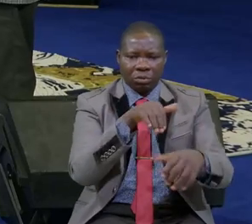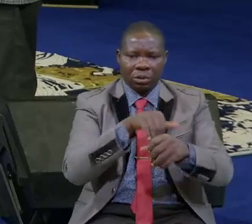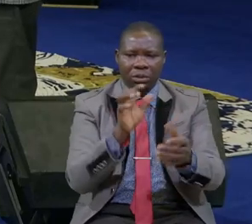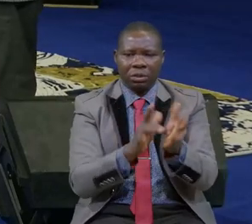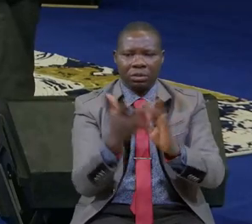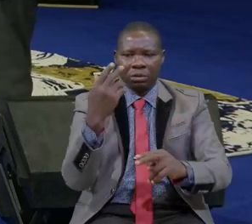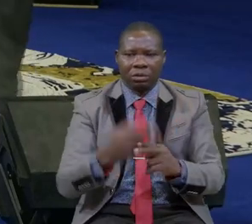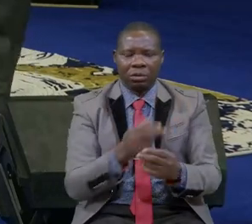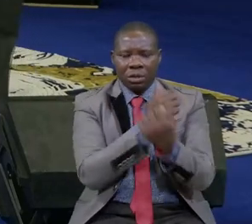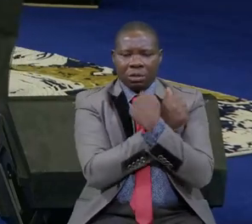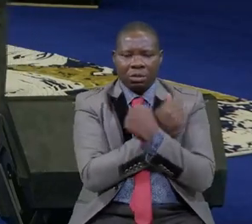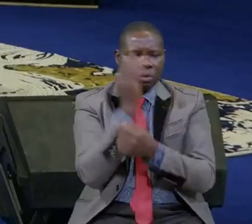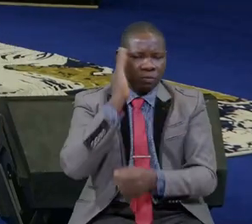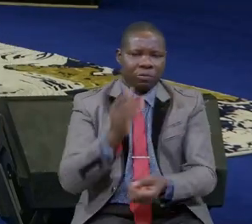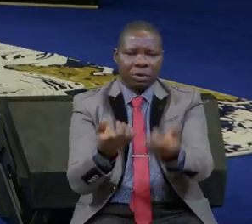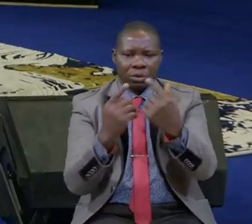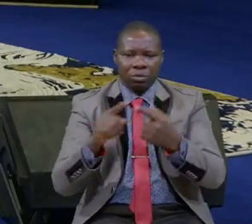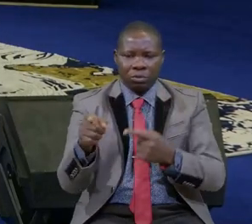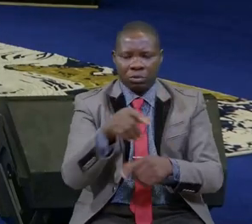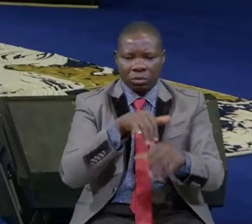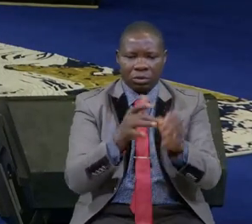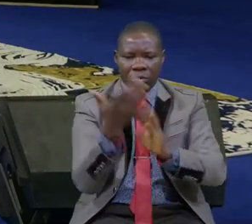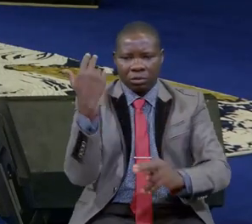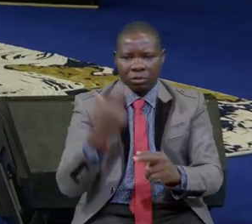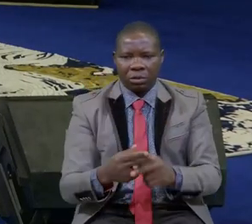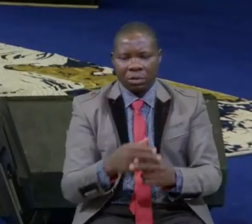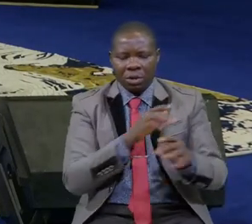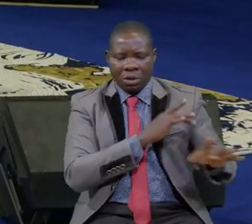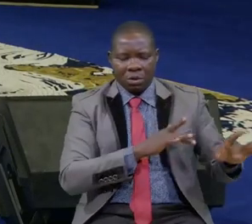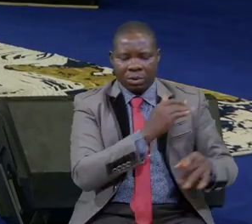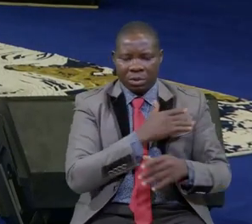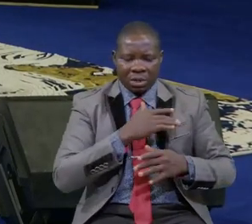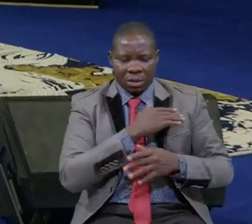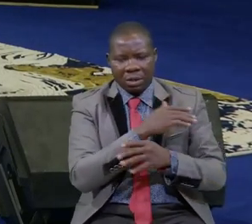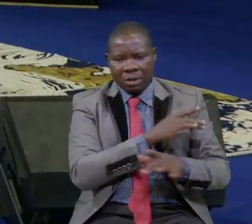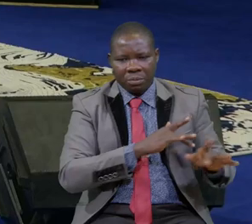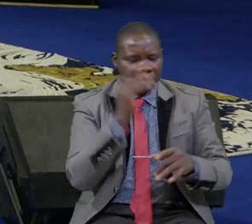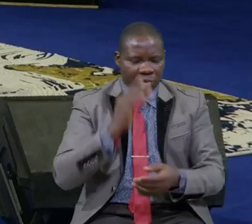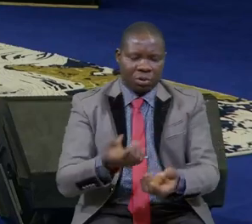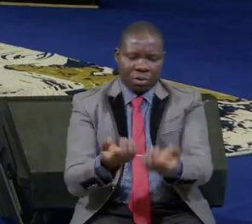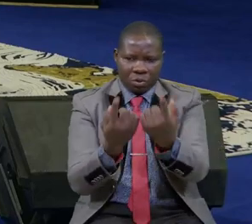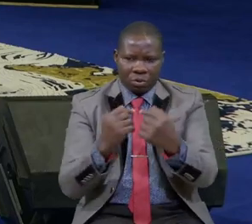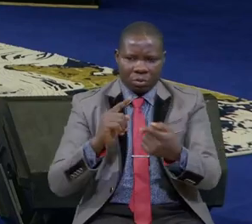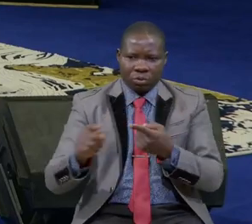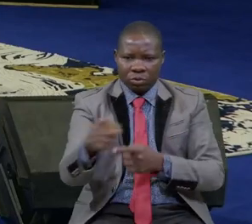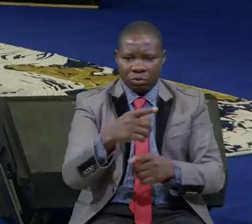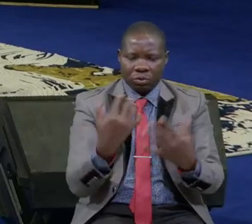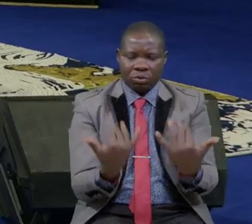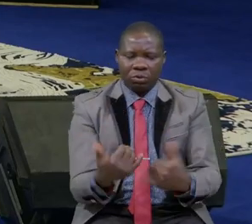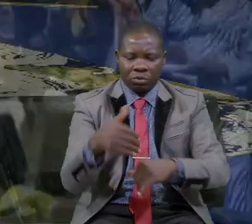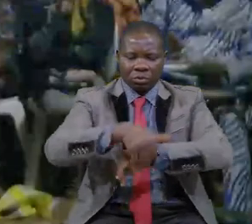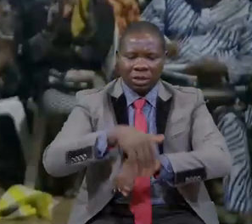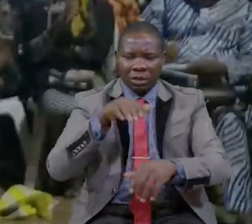you. Compassion and mercy will come to you tonight in Jesus' name.